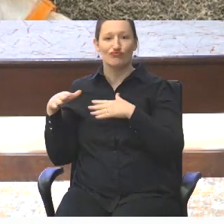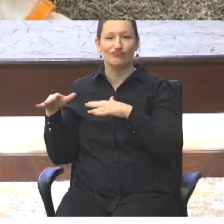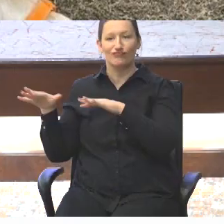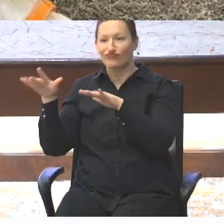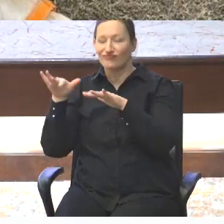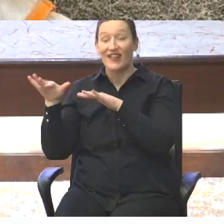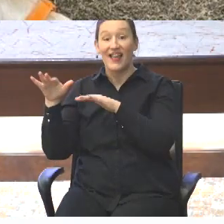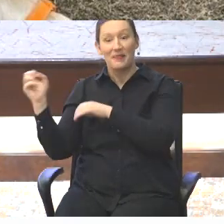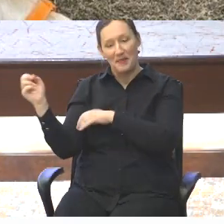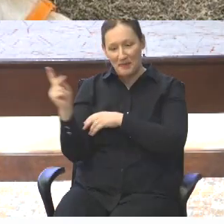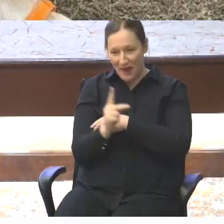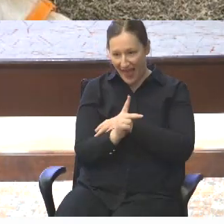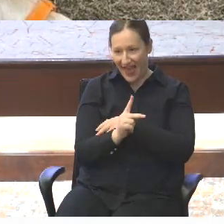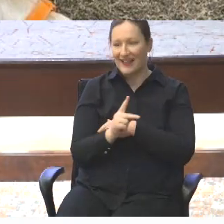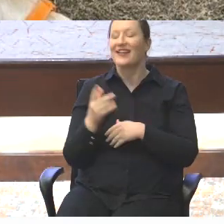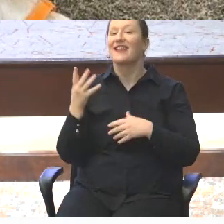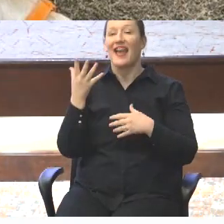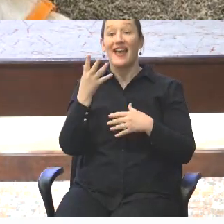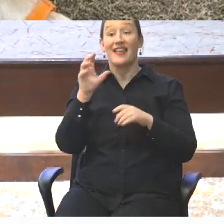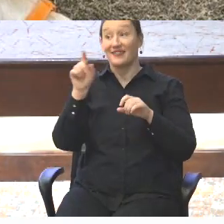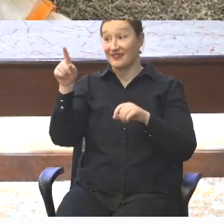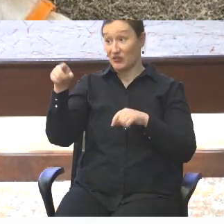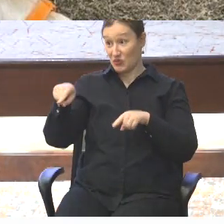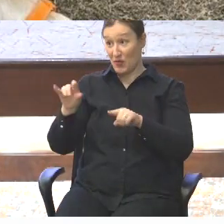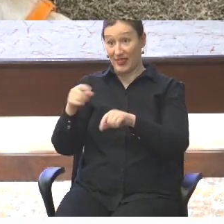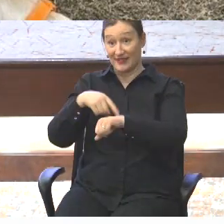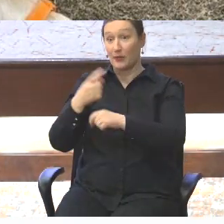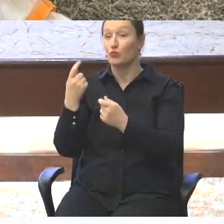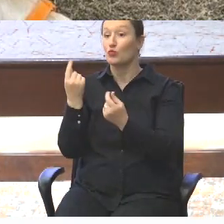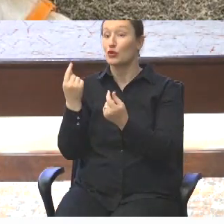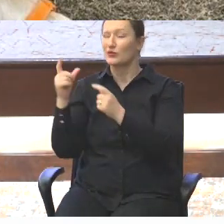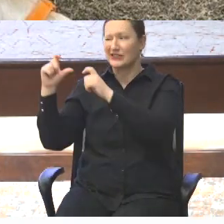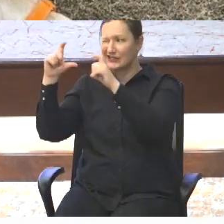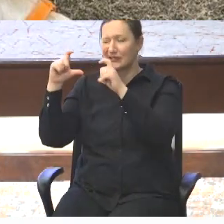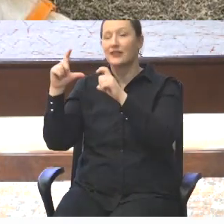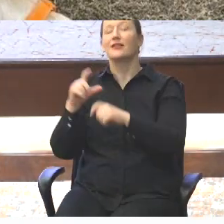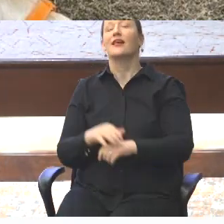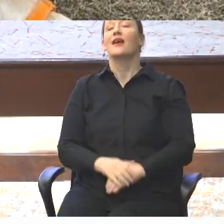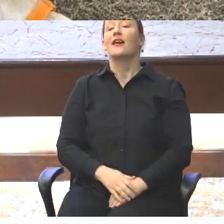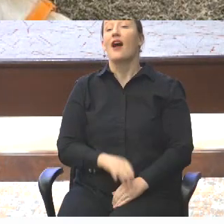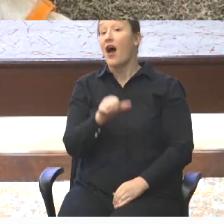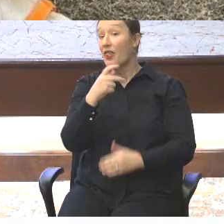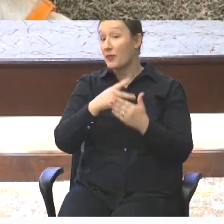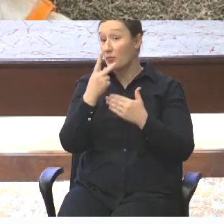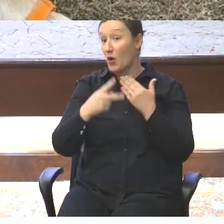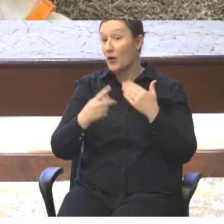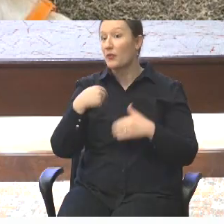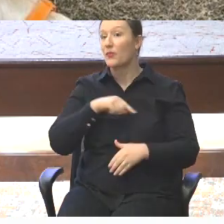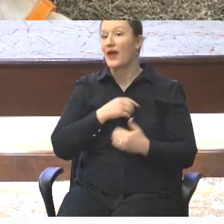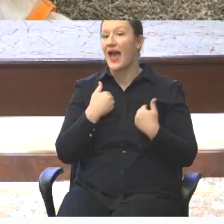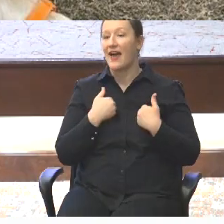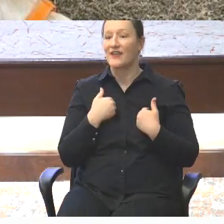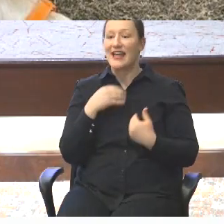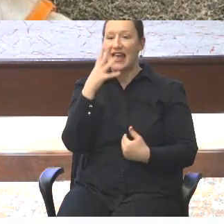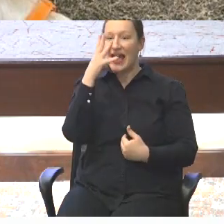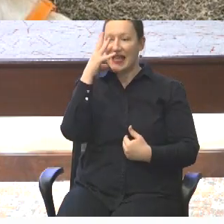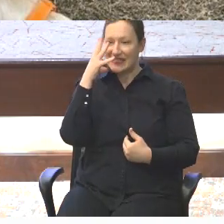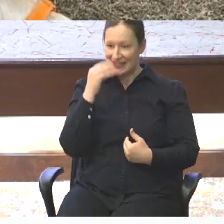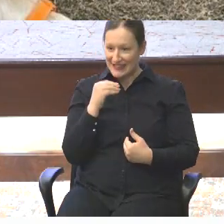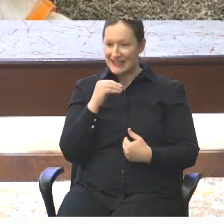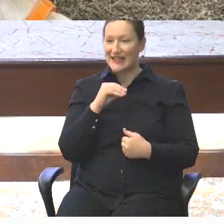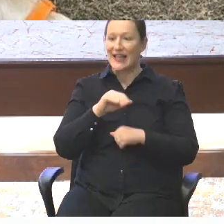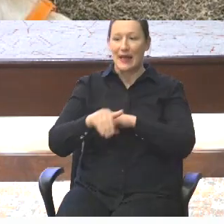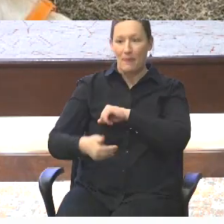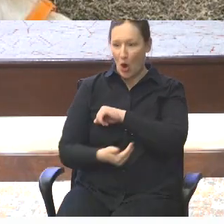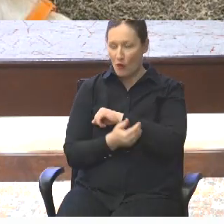photos. Another program we offer is our Sleepover Rover program. This program provides a trial run for a night or two to see how an